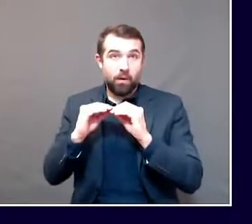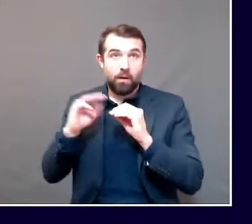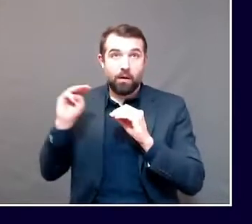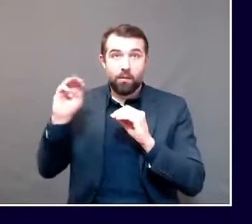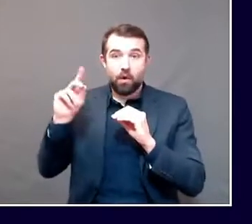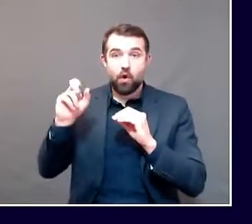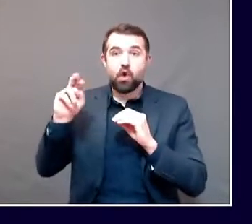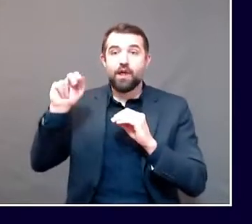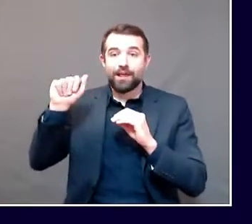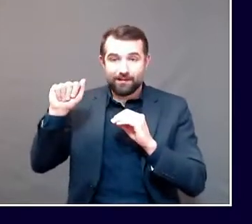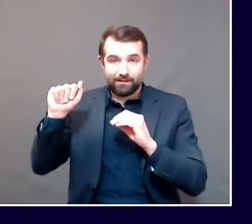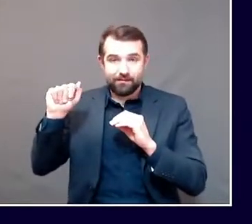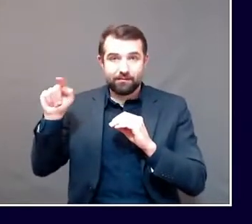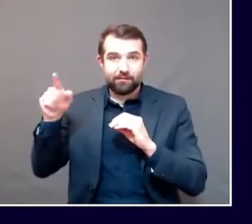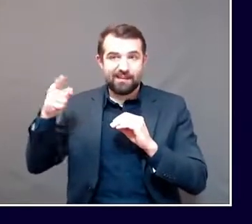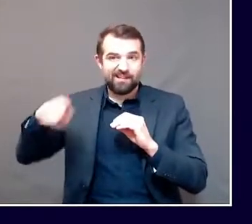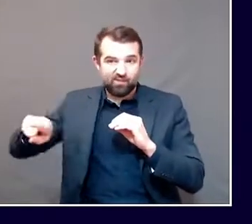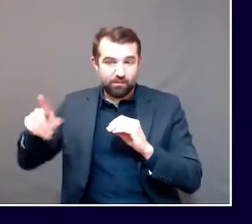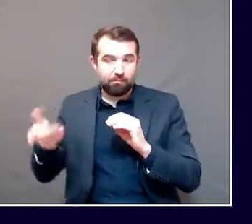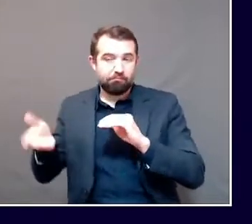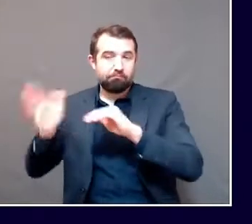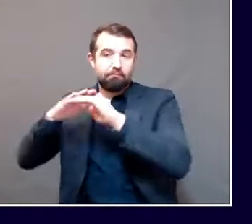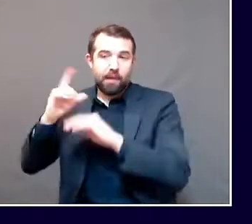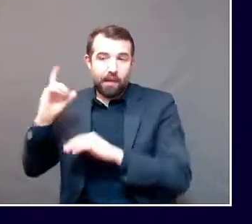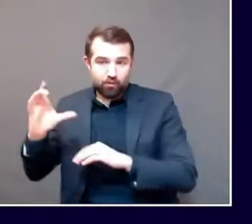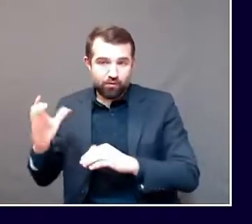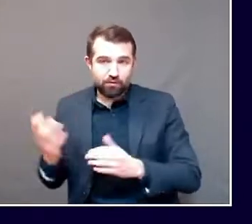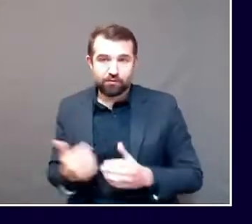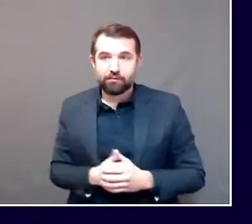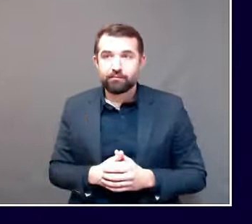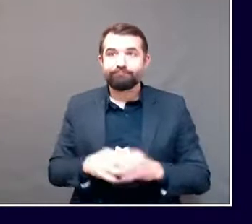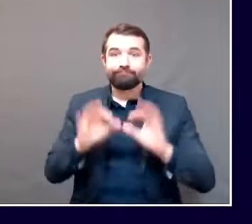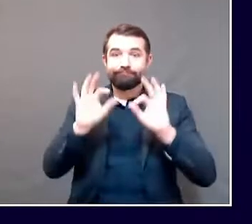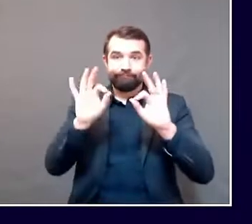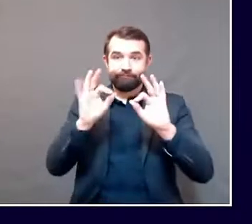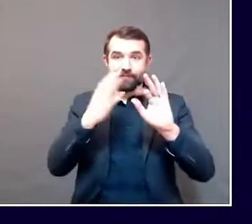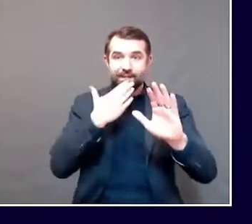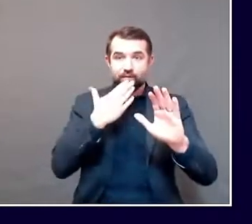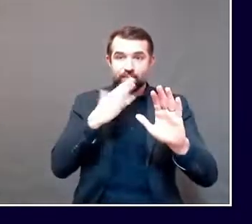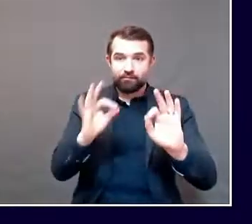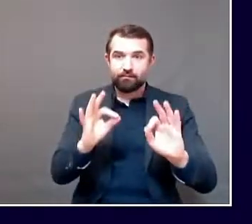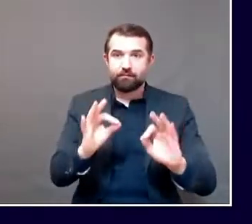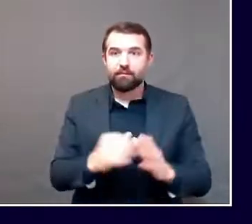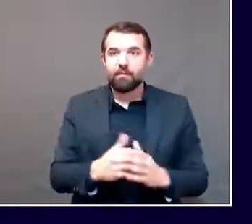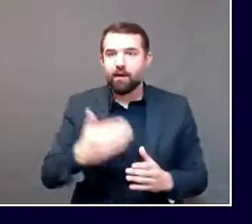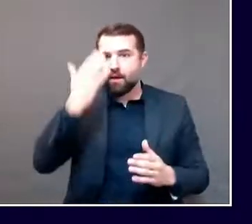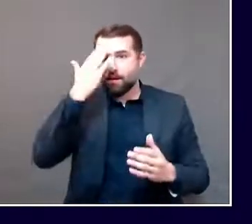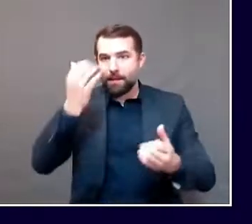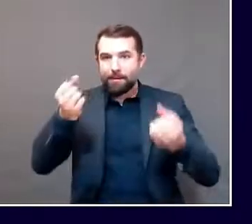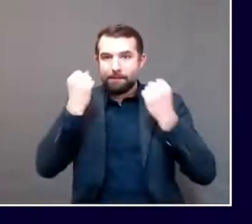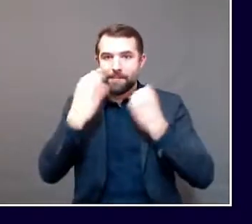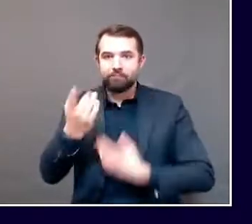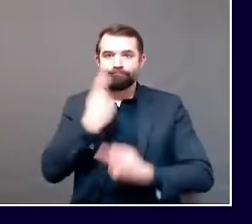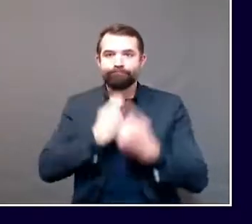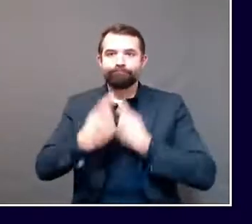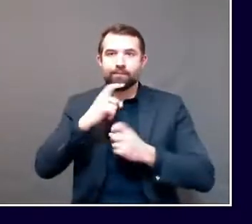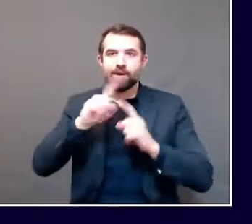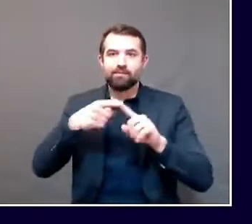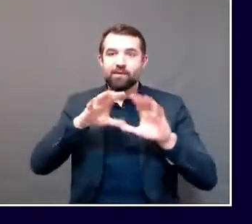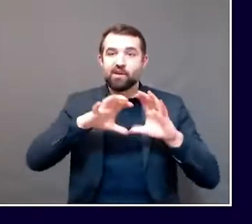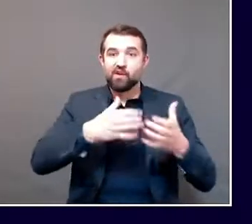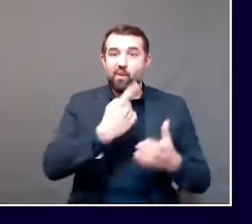week. Okay, thanks. Mhm. And I know there's been a lot of questions about 1B, and everybody wants to